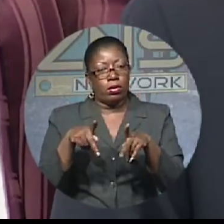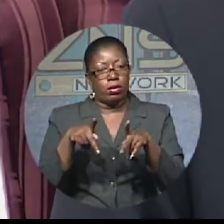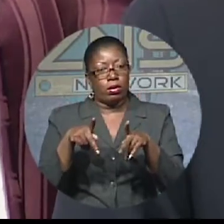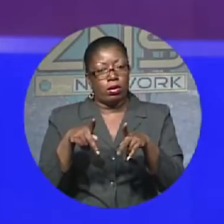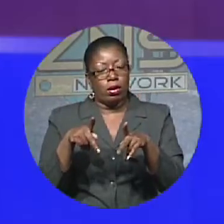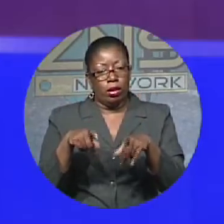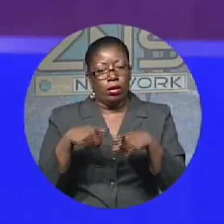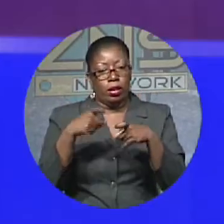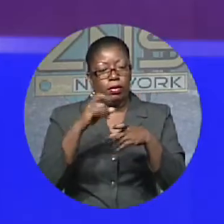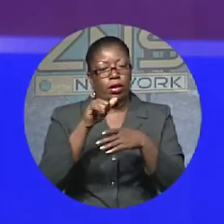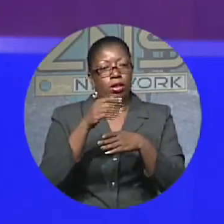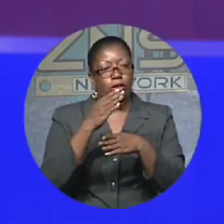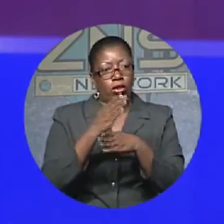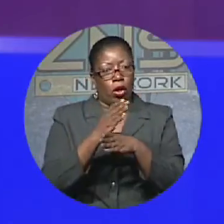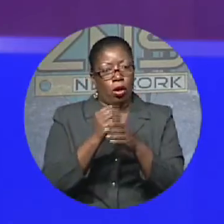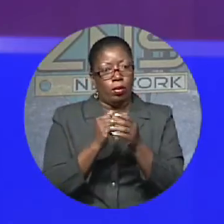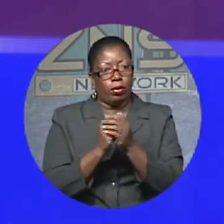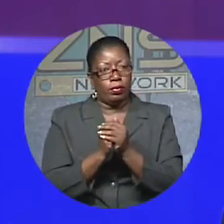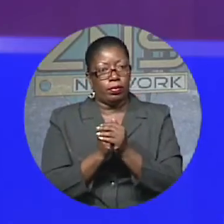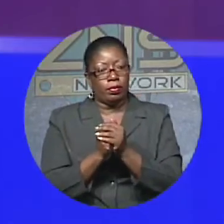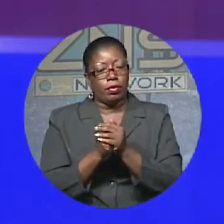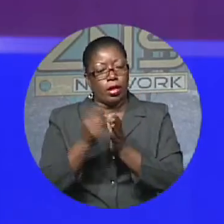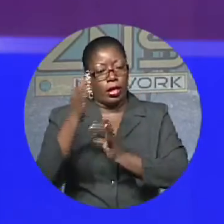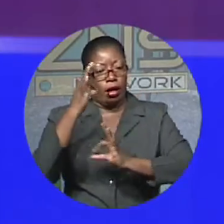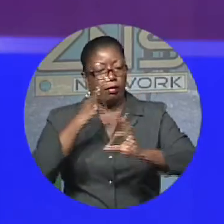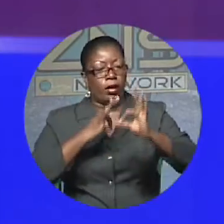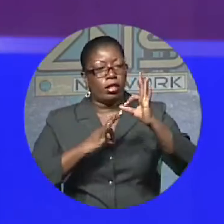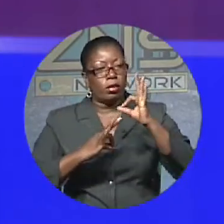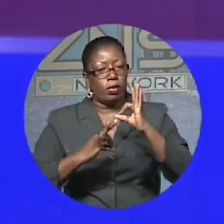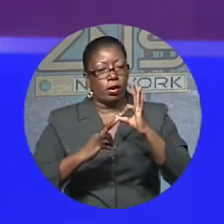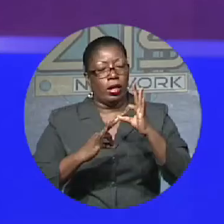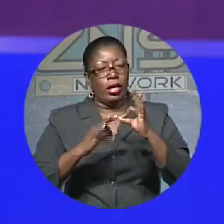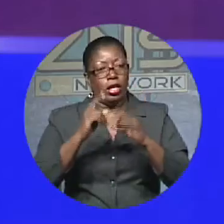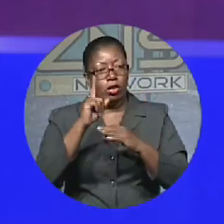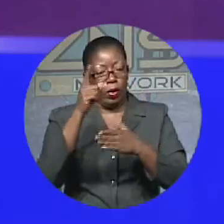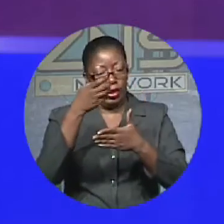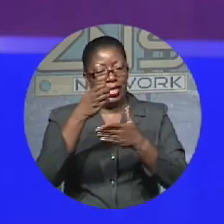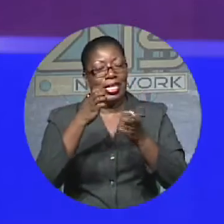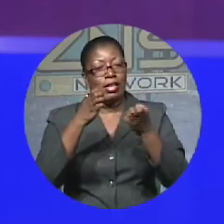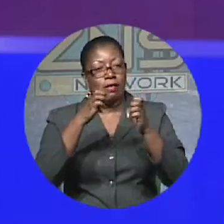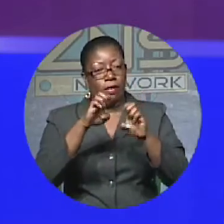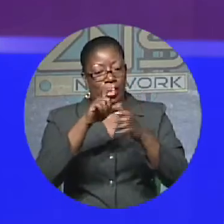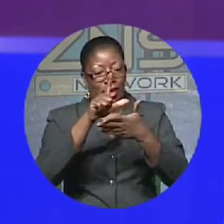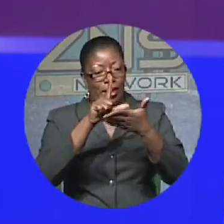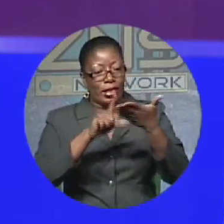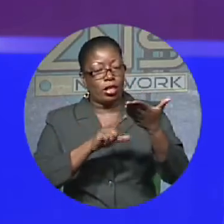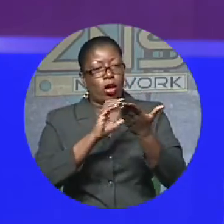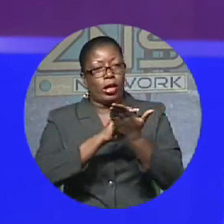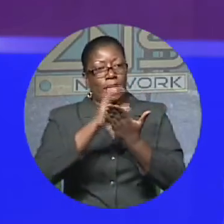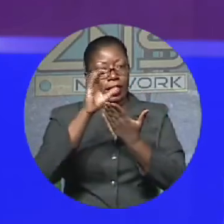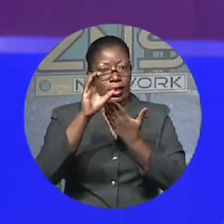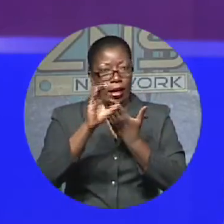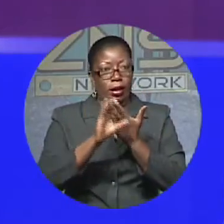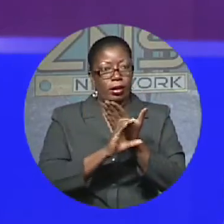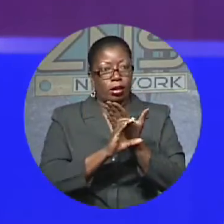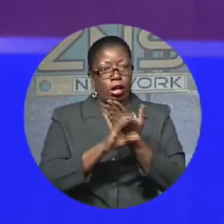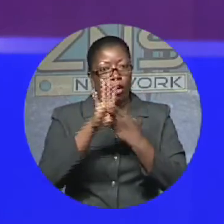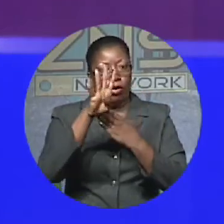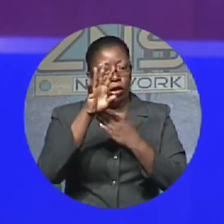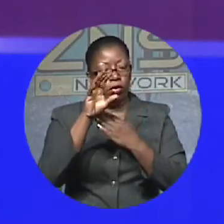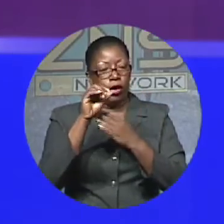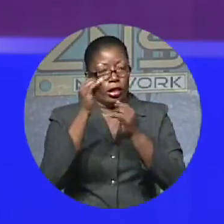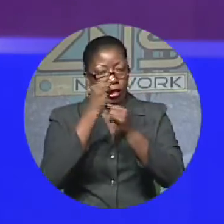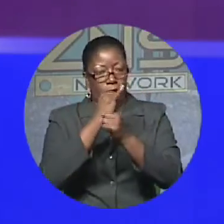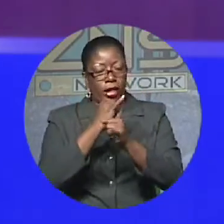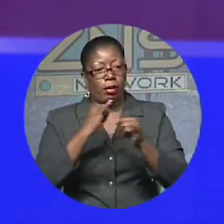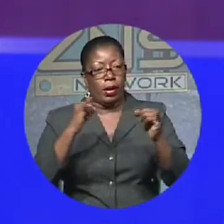offices. Now, the Patronal Festival is one of the events listed on the 40th Independence Anniversary calendar. The service will take the form of